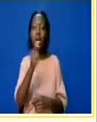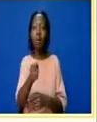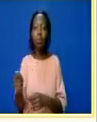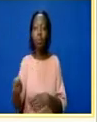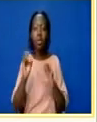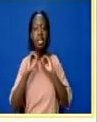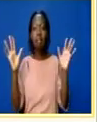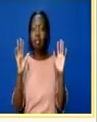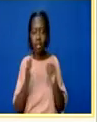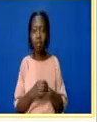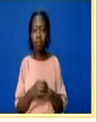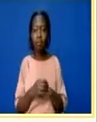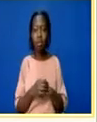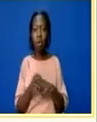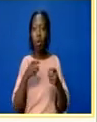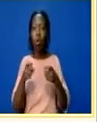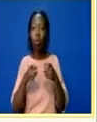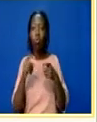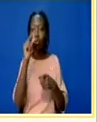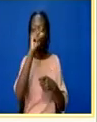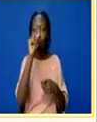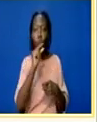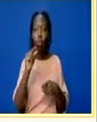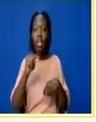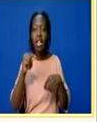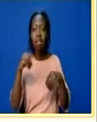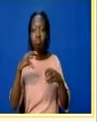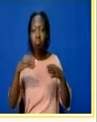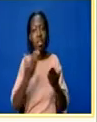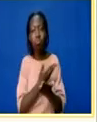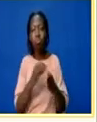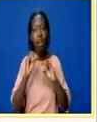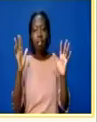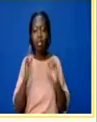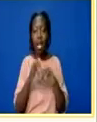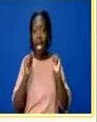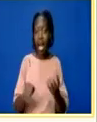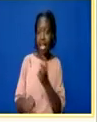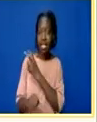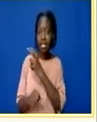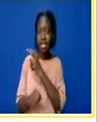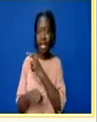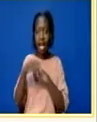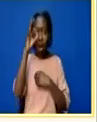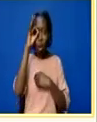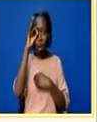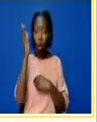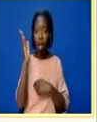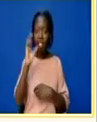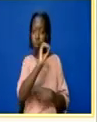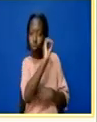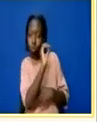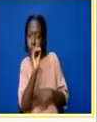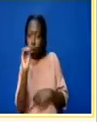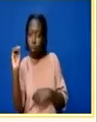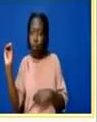Yes. They never controlled the real erosions, mm-hmm. because if you look at it, you can see like a channel on this side here. Yes. Maybe that is